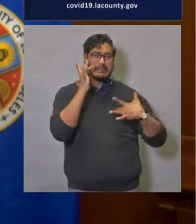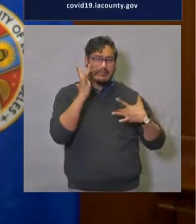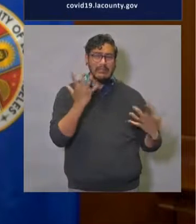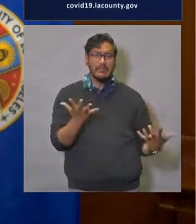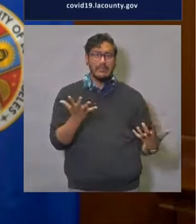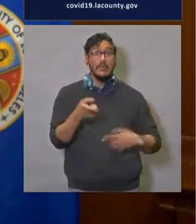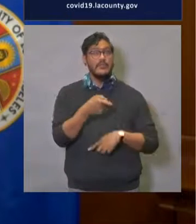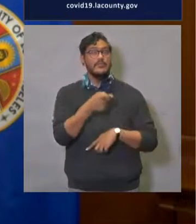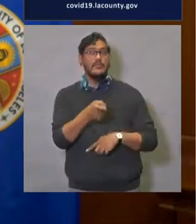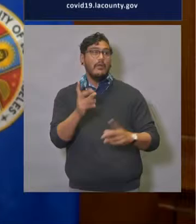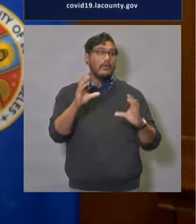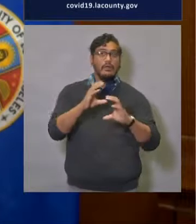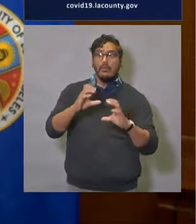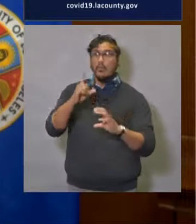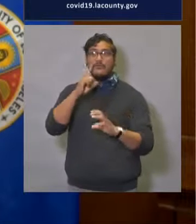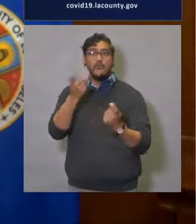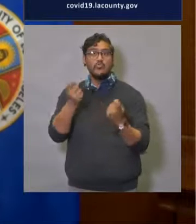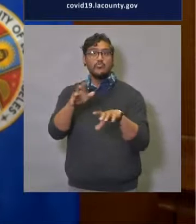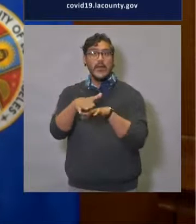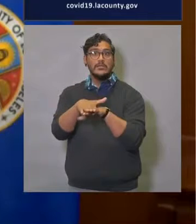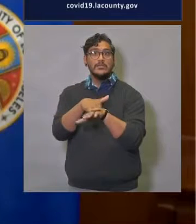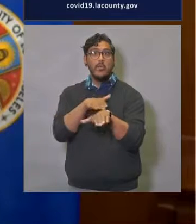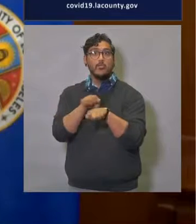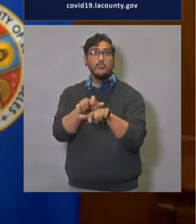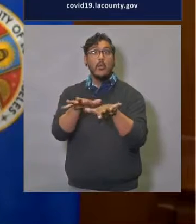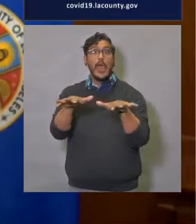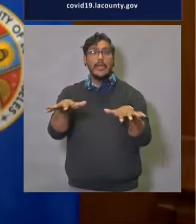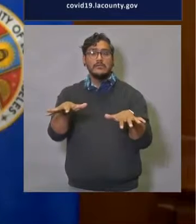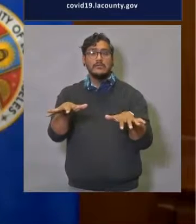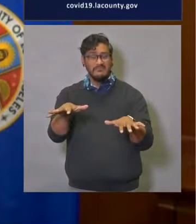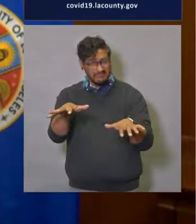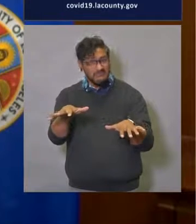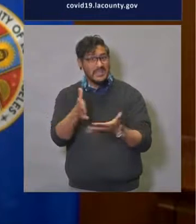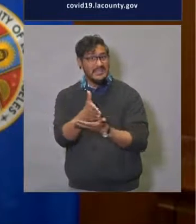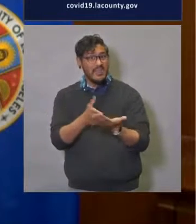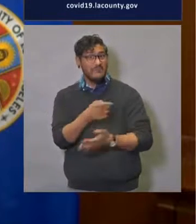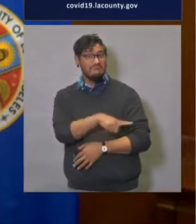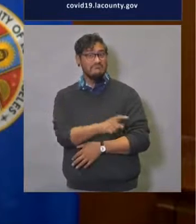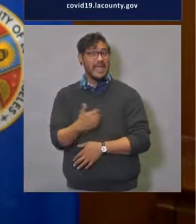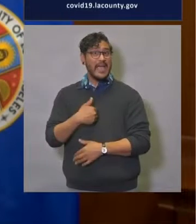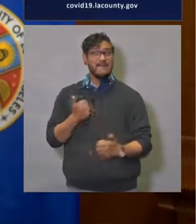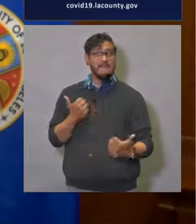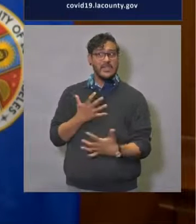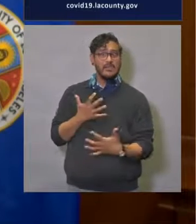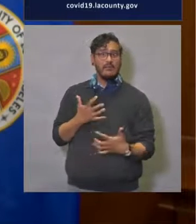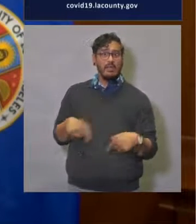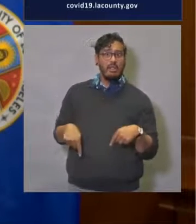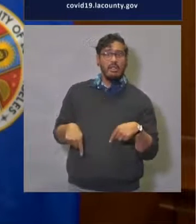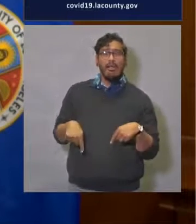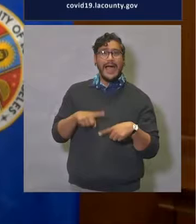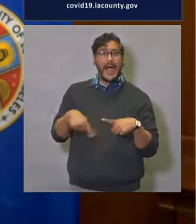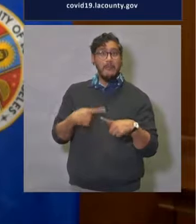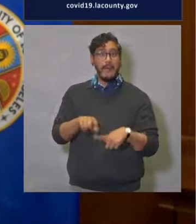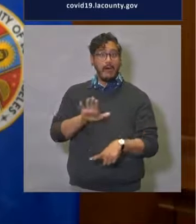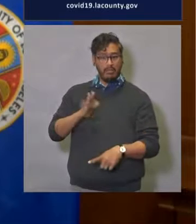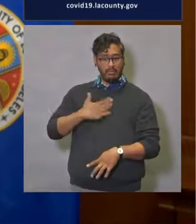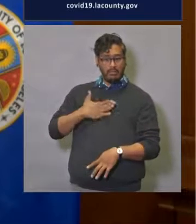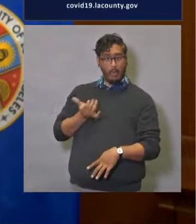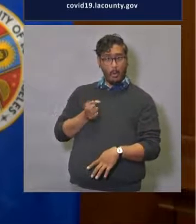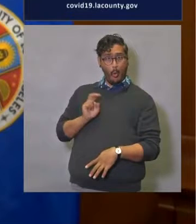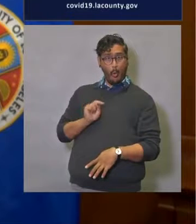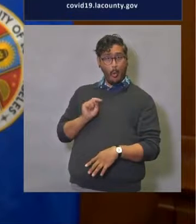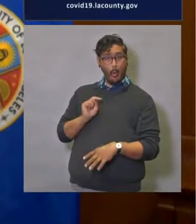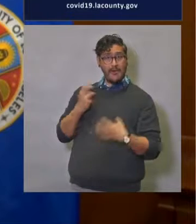help slow the spread, and they've lived with fear and anxiety about their own health and the health of their loved ones. And despite